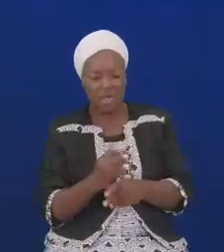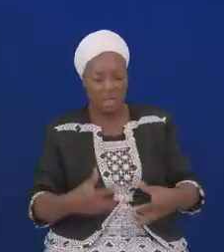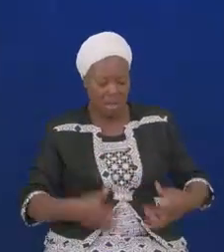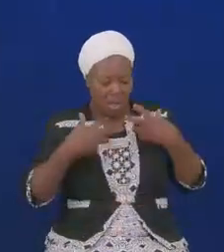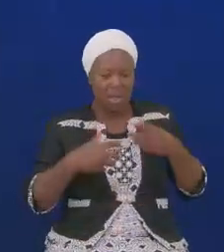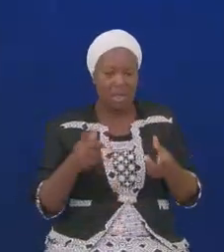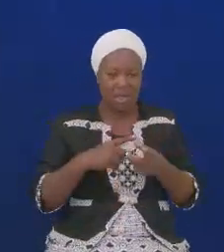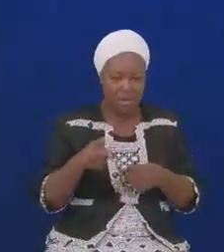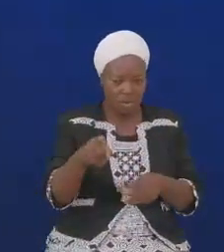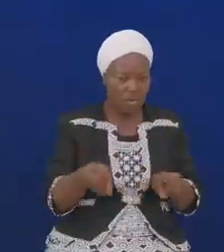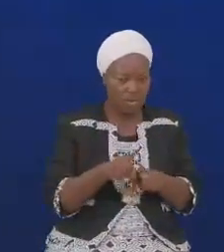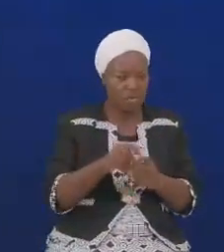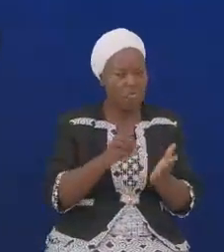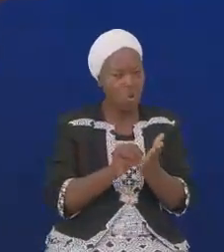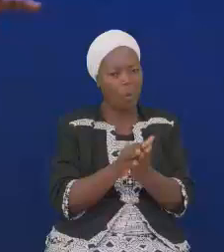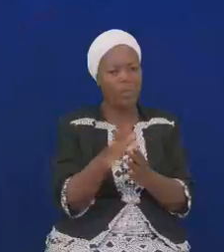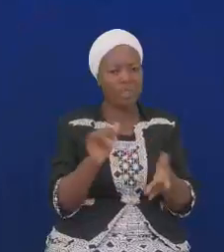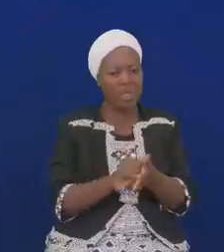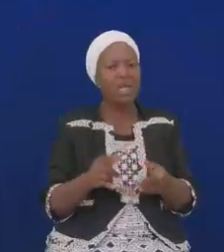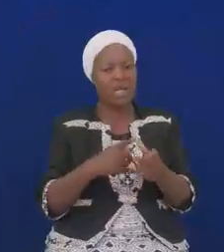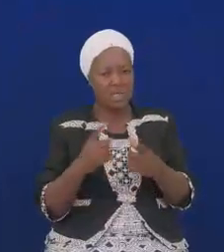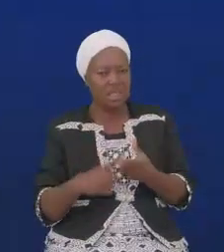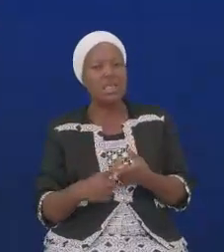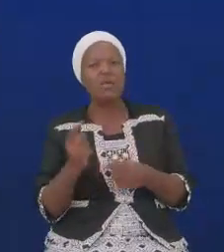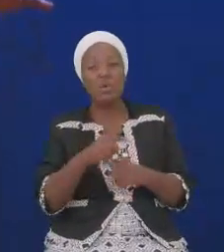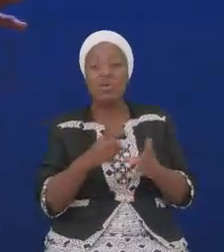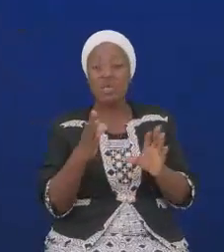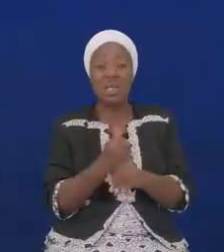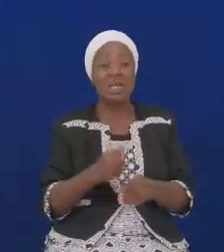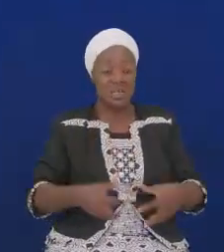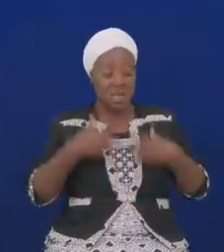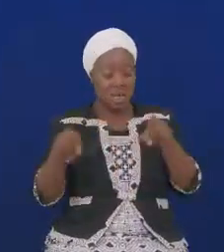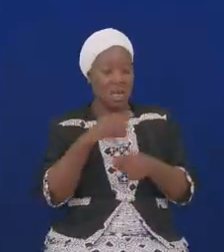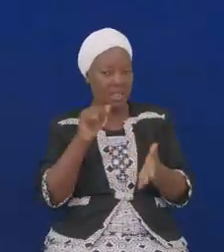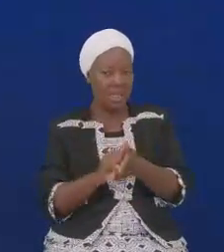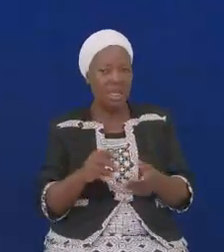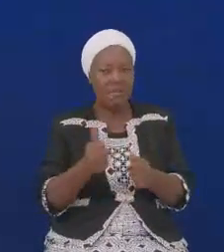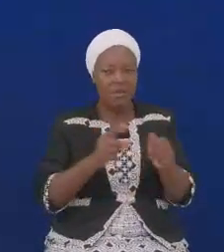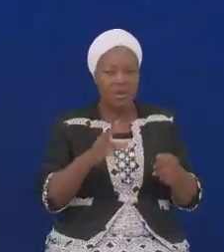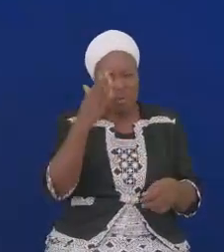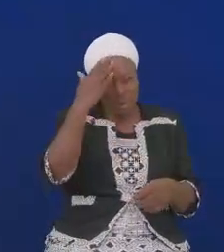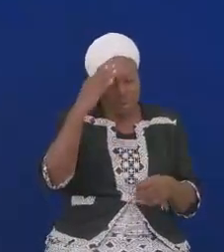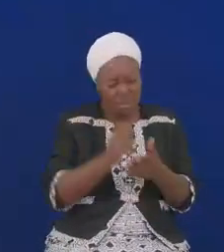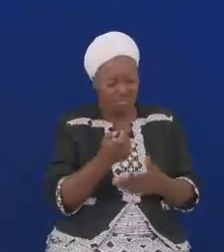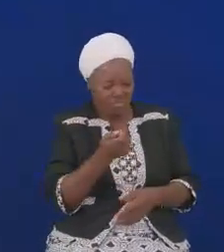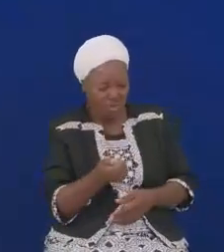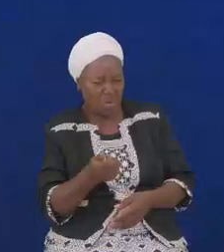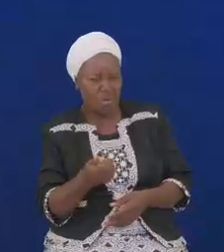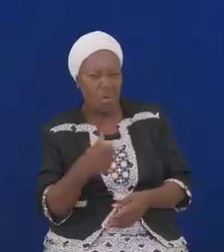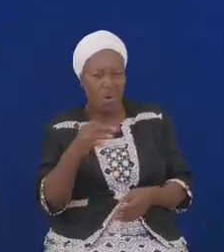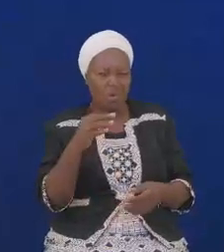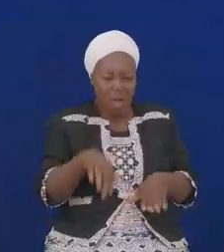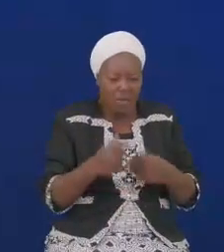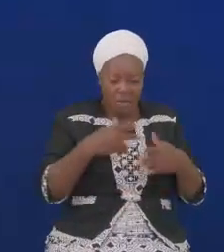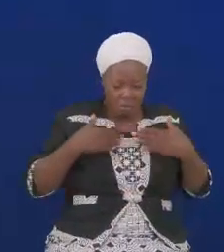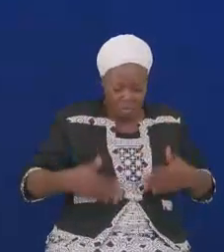you're getting angry. And when you get angry like that, anybody who knows a little bit of how the body works,